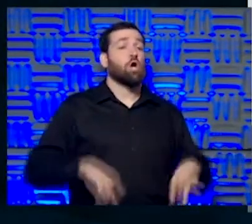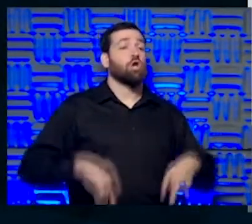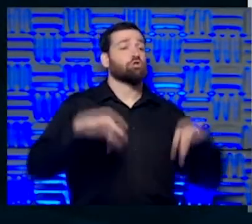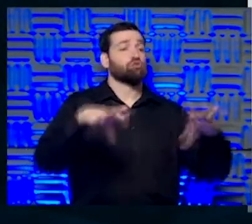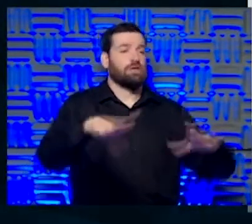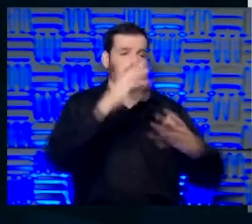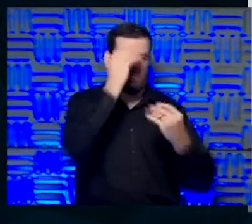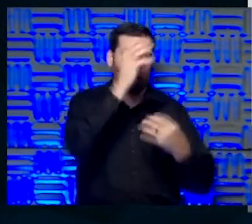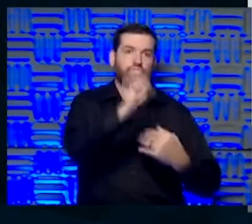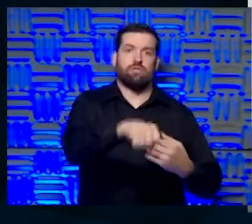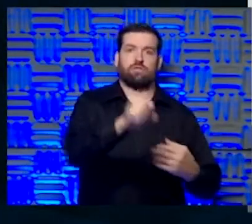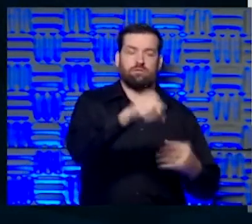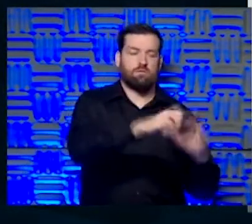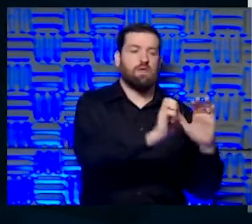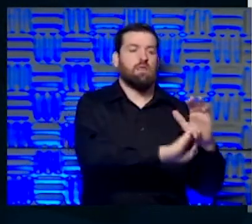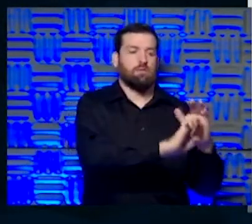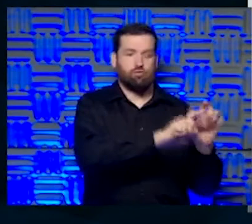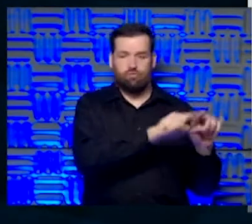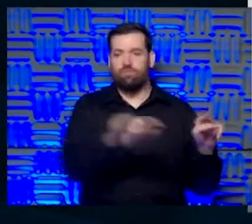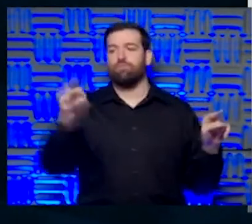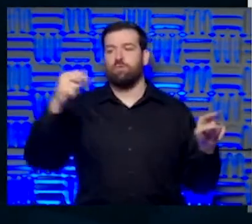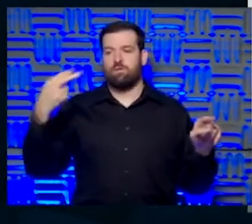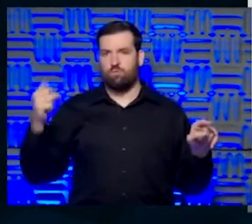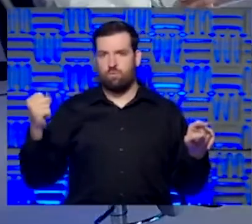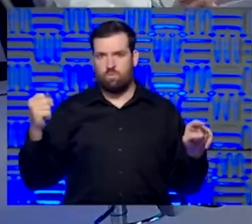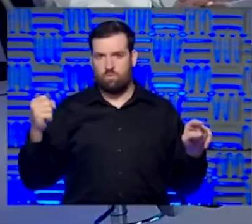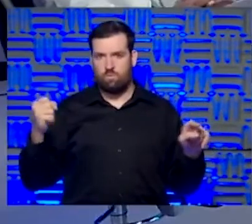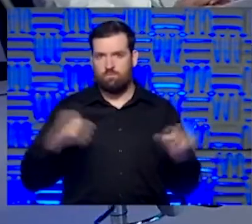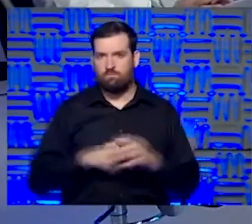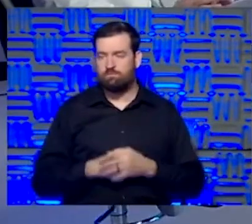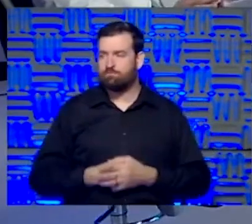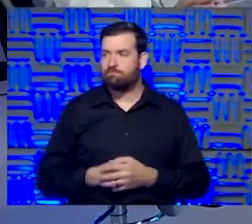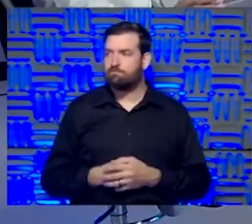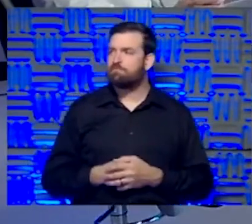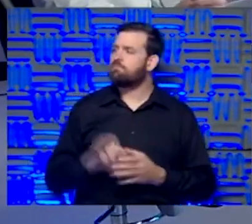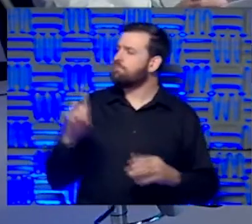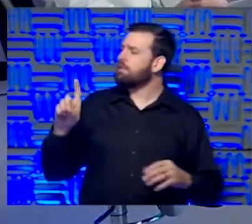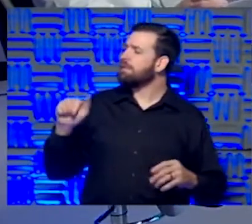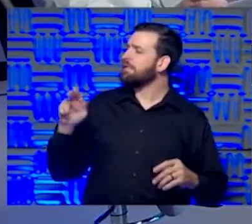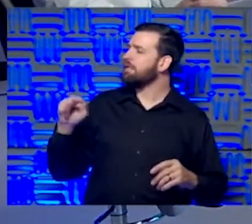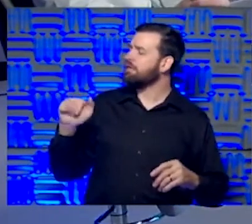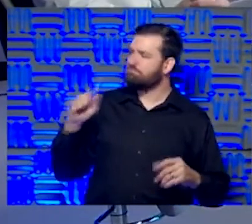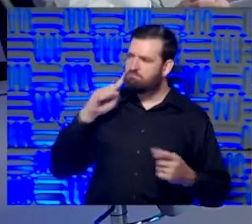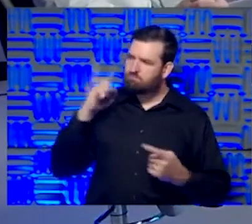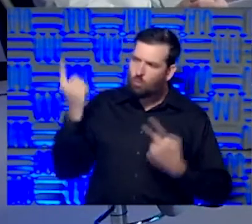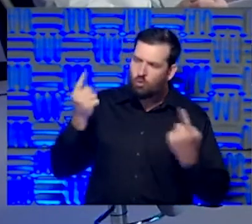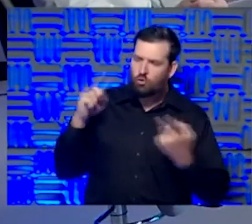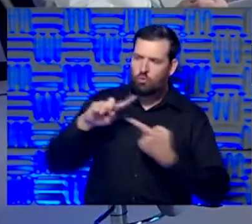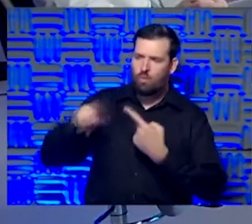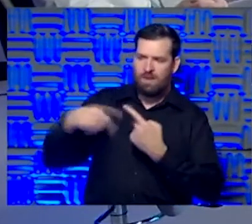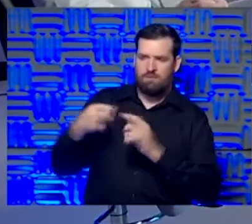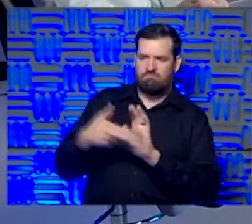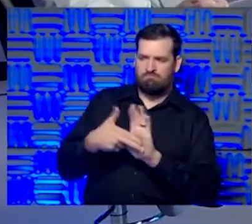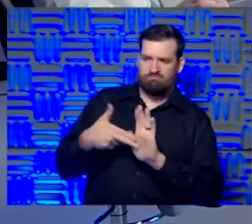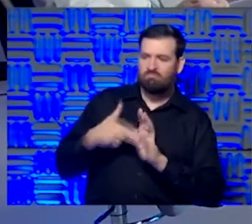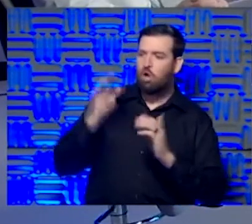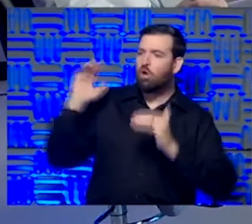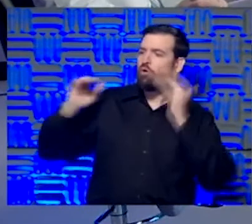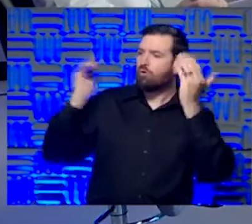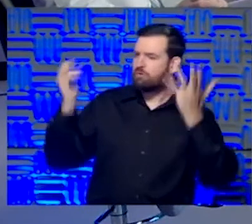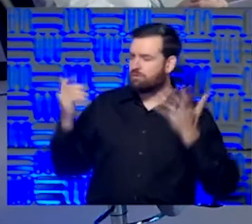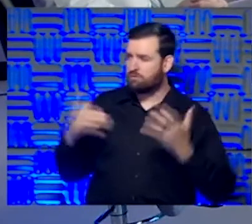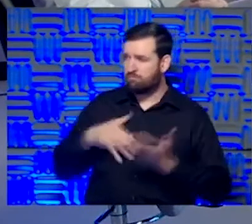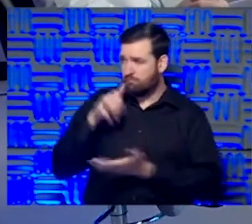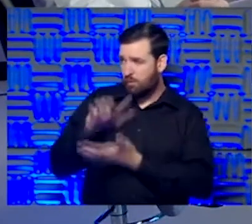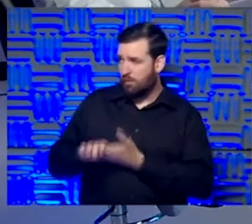was elementary school through high school. And Dana, I wonder when people become adults. My wife would say that, well,